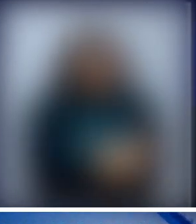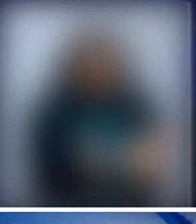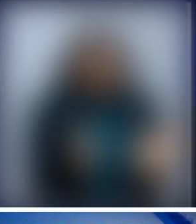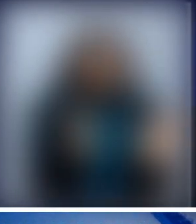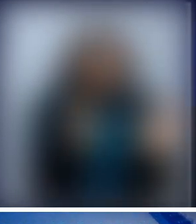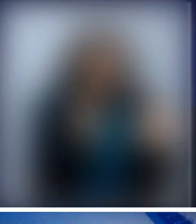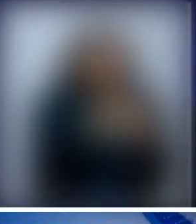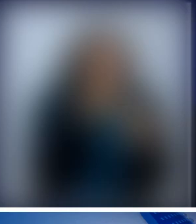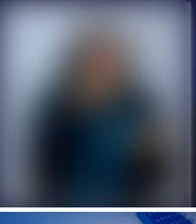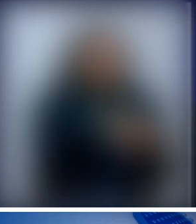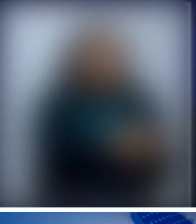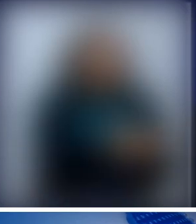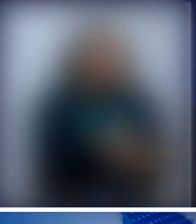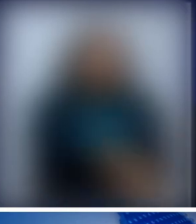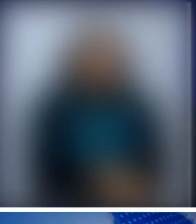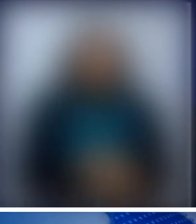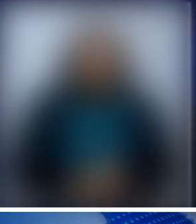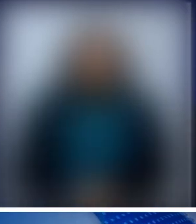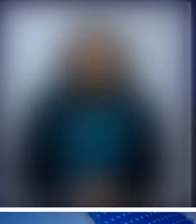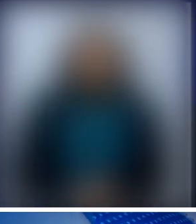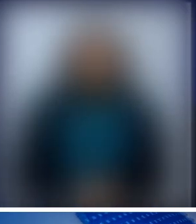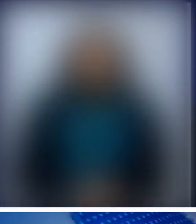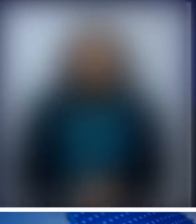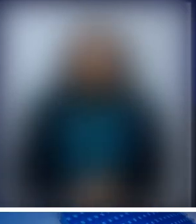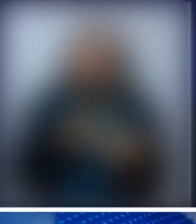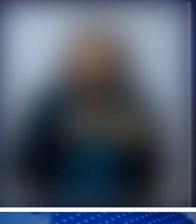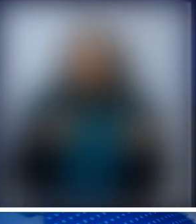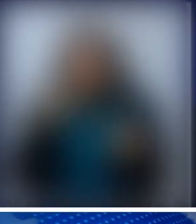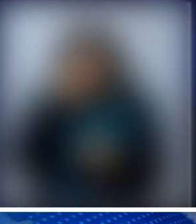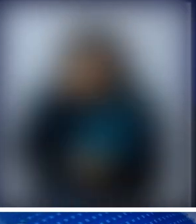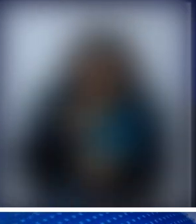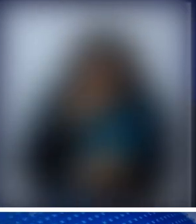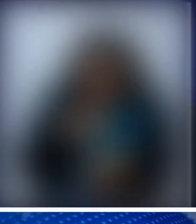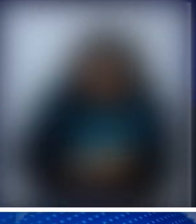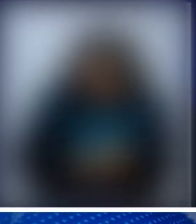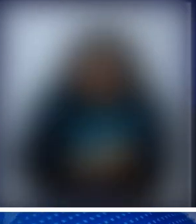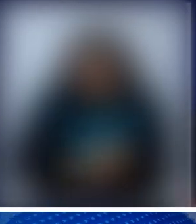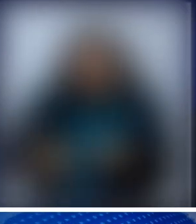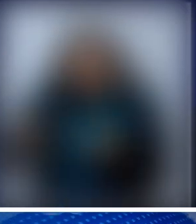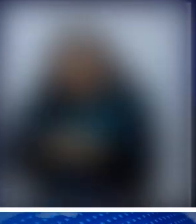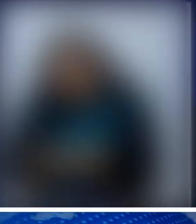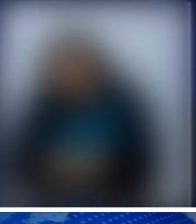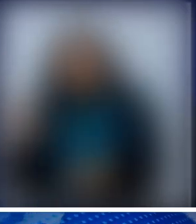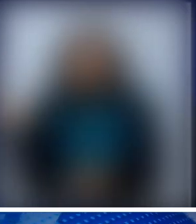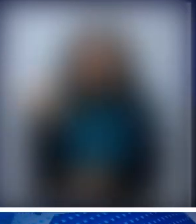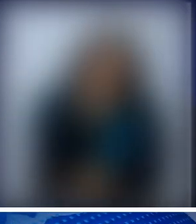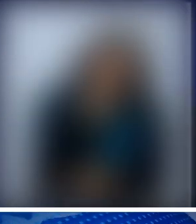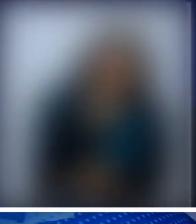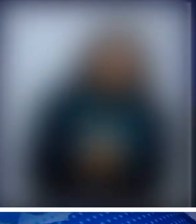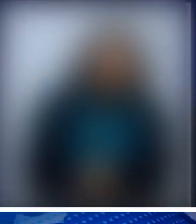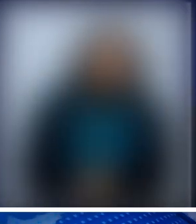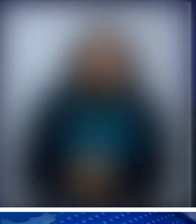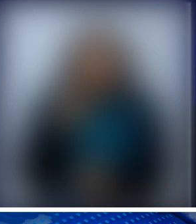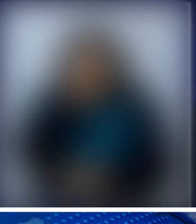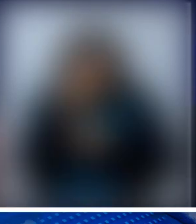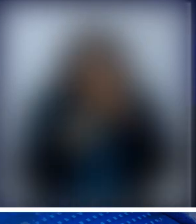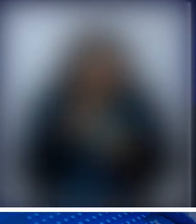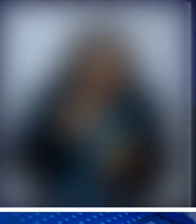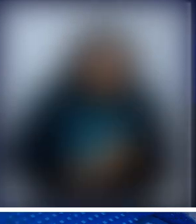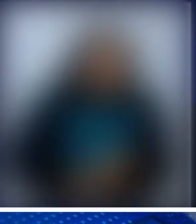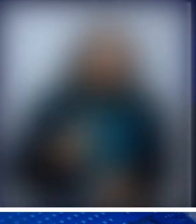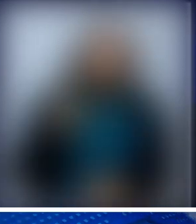also financial, food utilization, food preference. Some people prefer types of food,